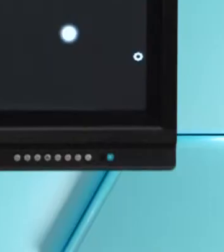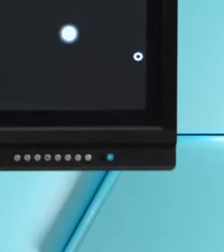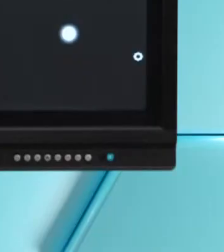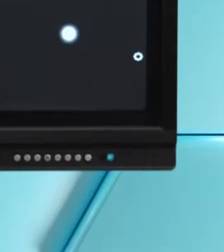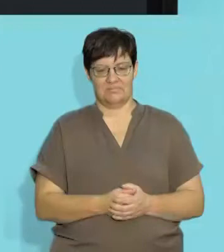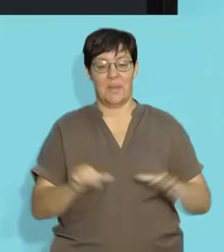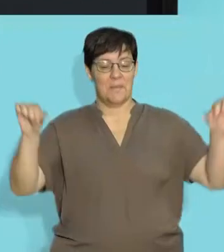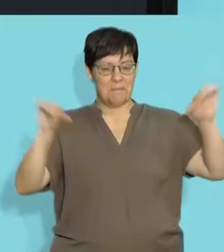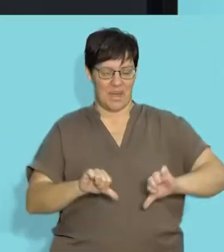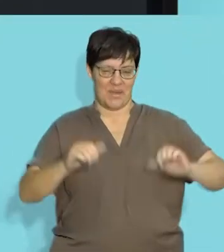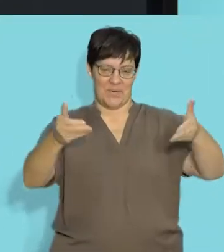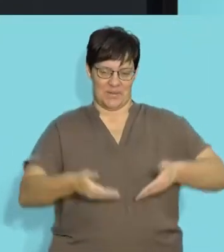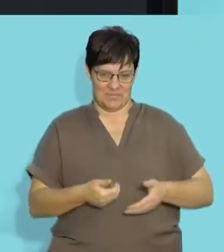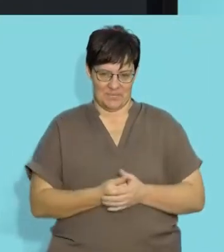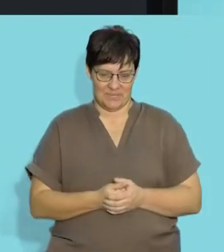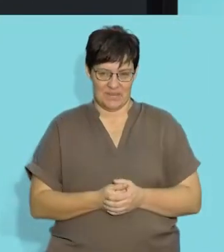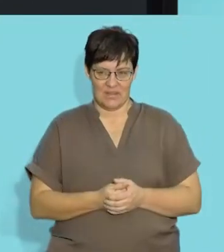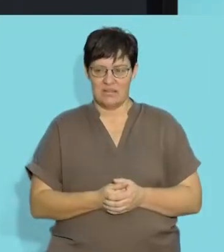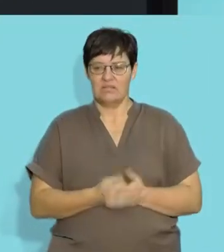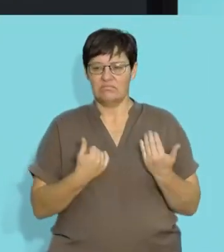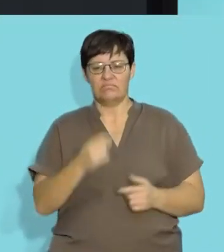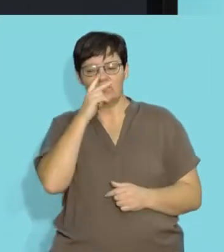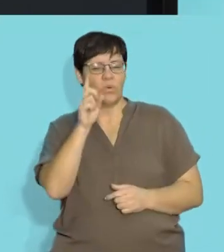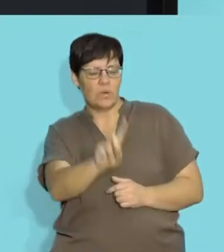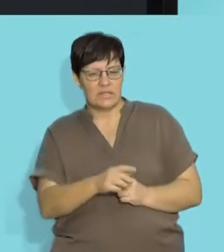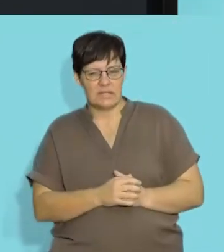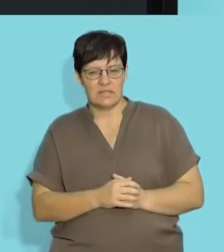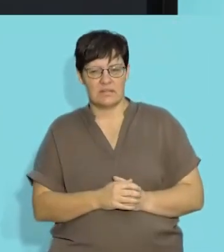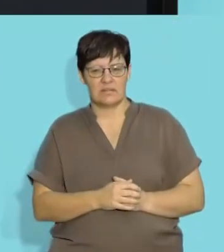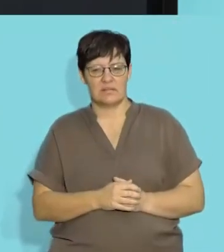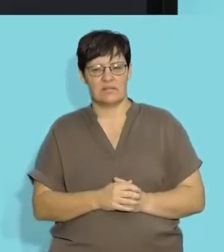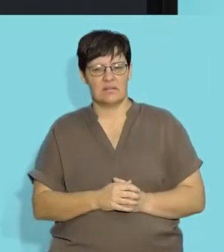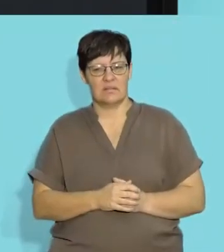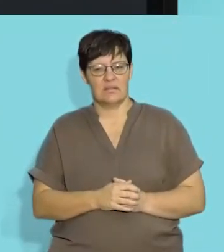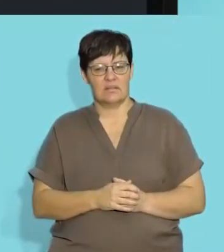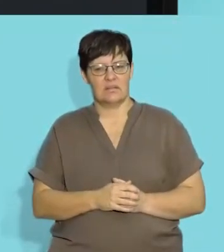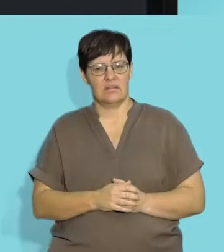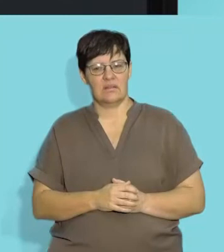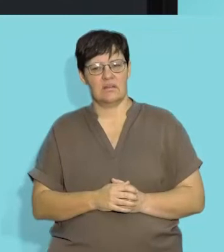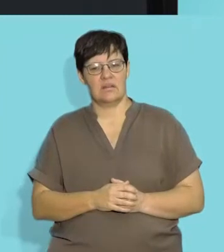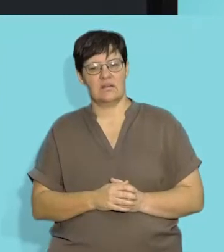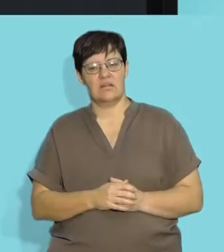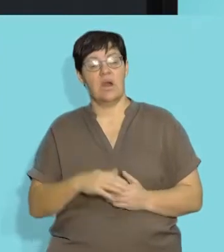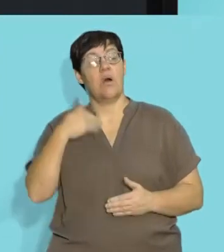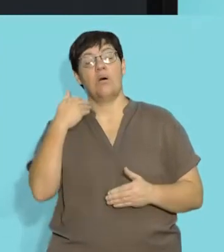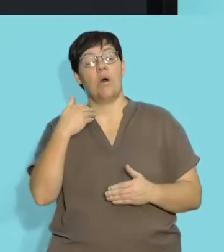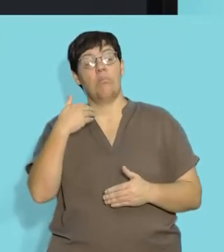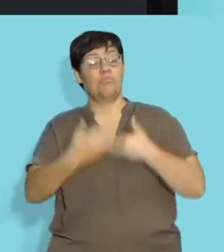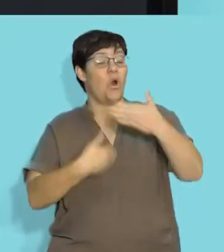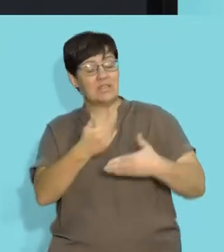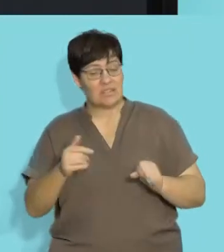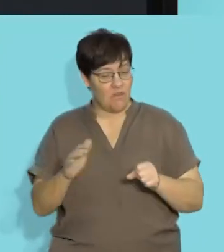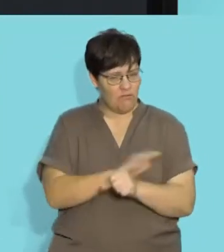Welcome back. We've managed to look at exactly what happens in the entire procedure in as far as